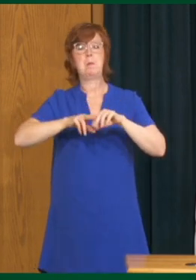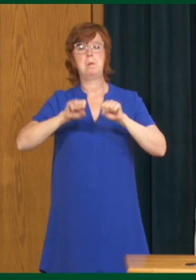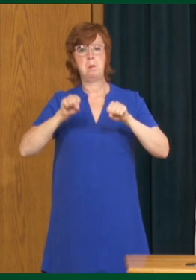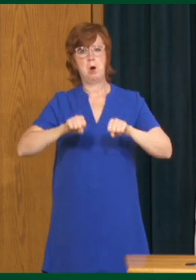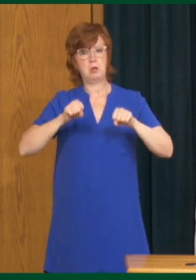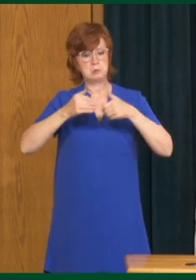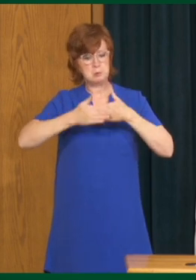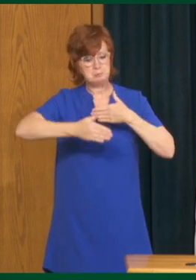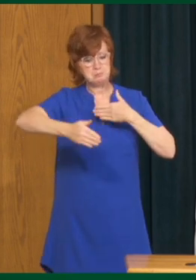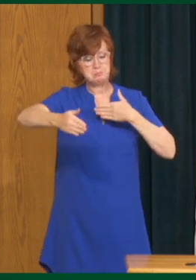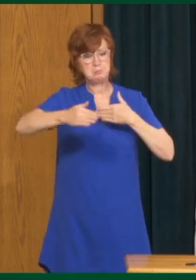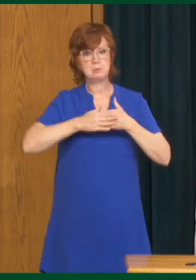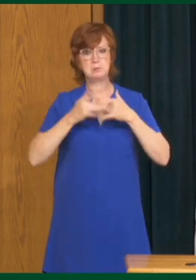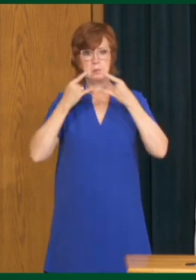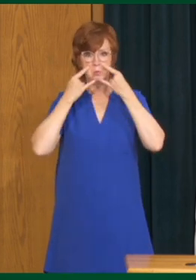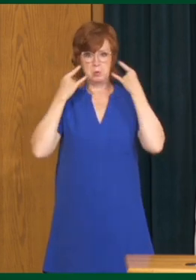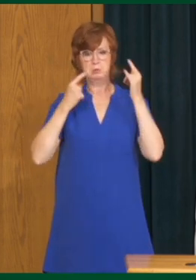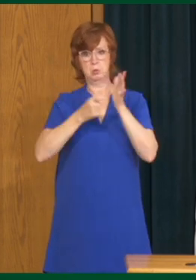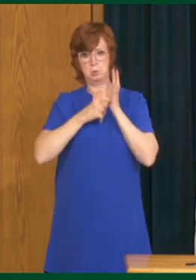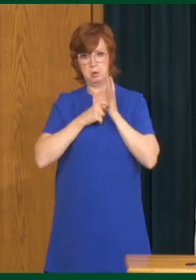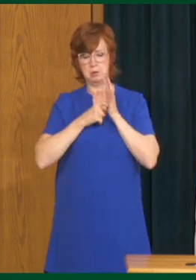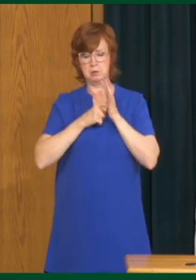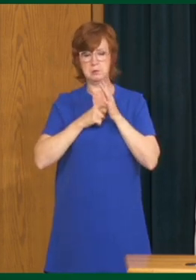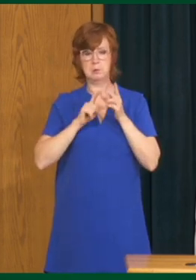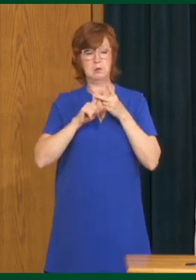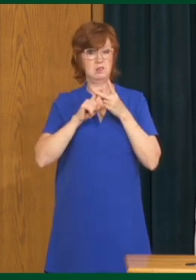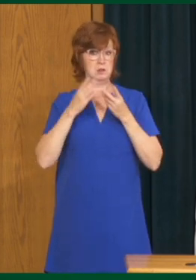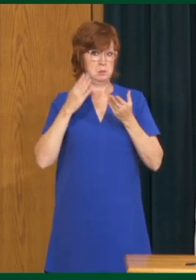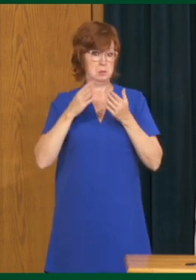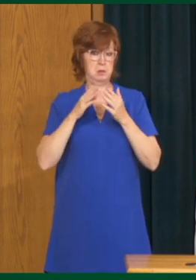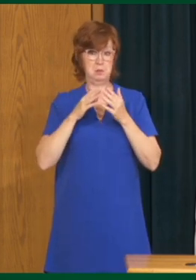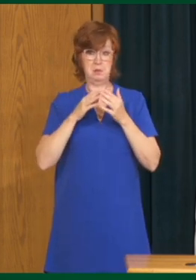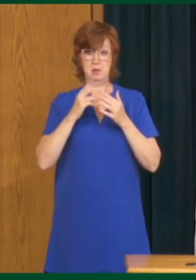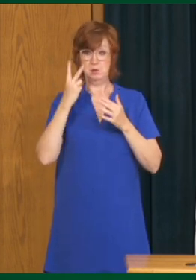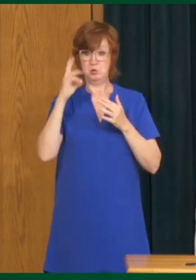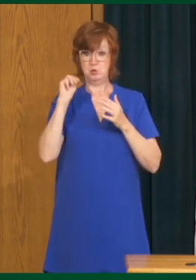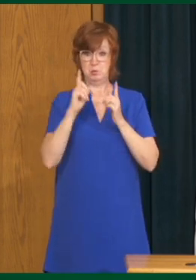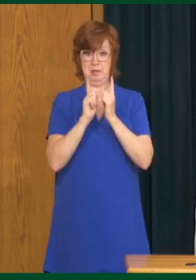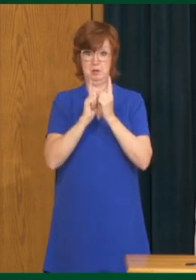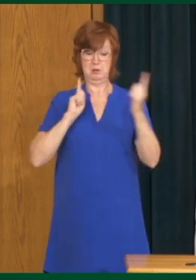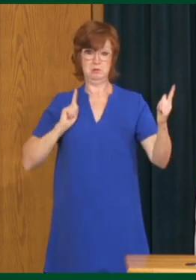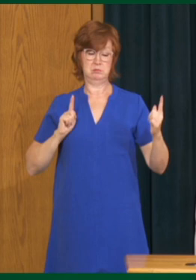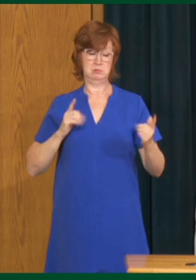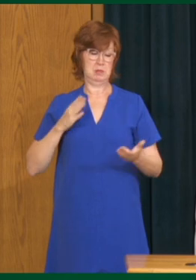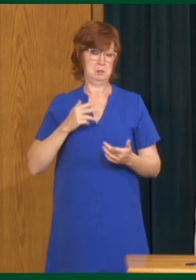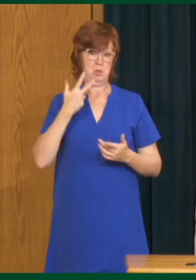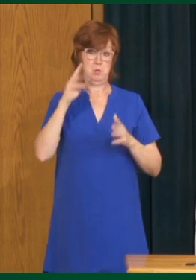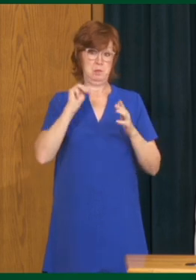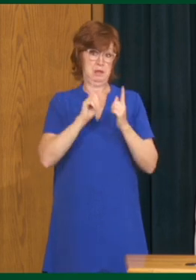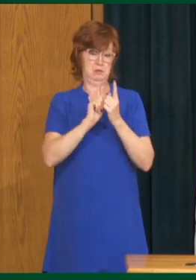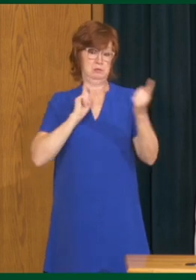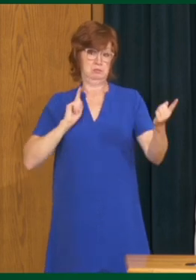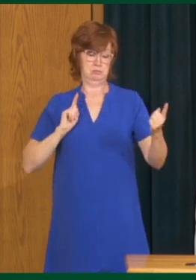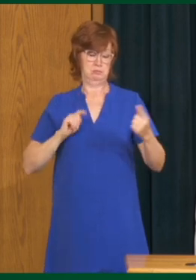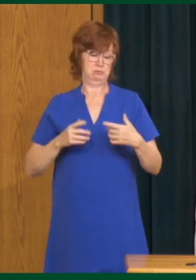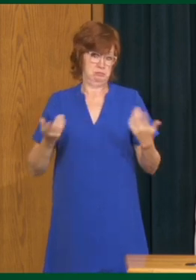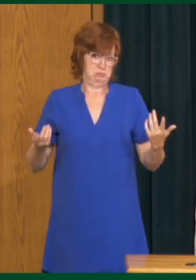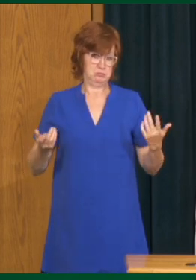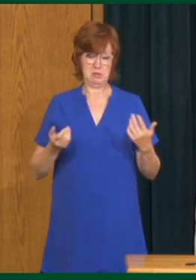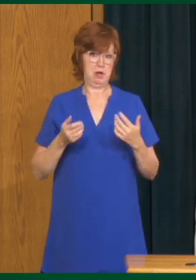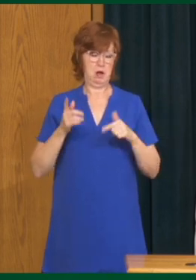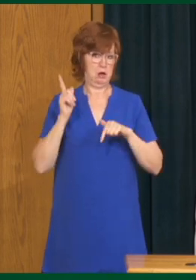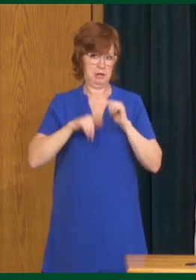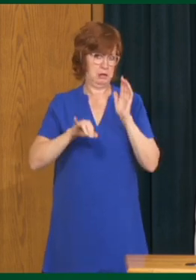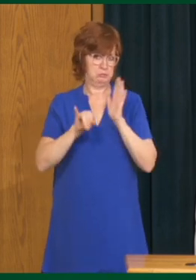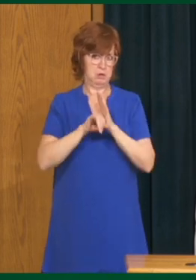possibly rethinking some of the physical distancing guidelines. But that's something that we actively have to track now for the foreseeable